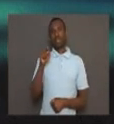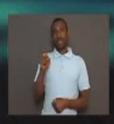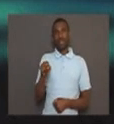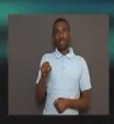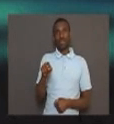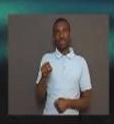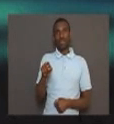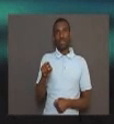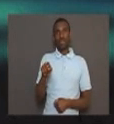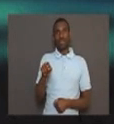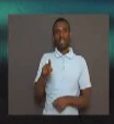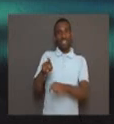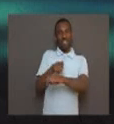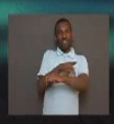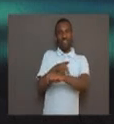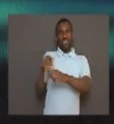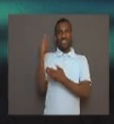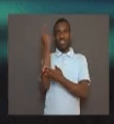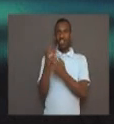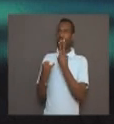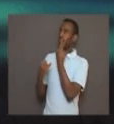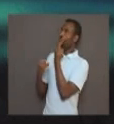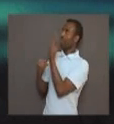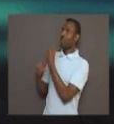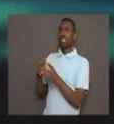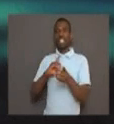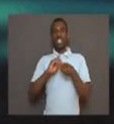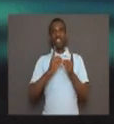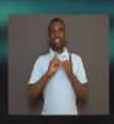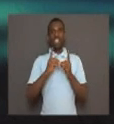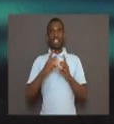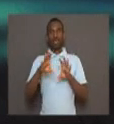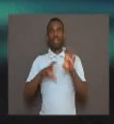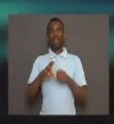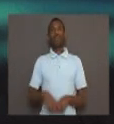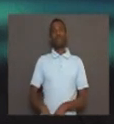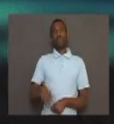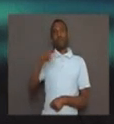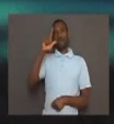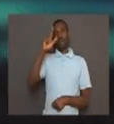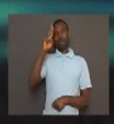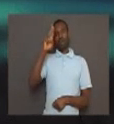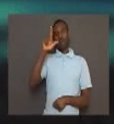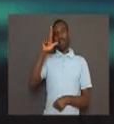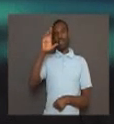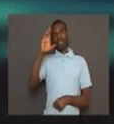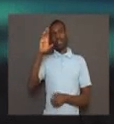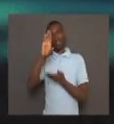This is the phasor graph that defines an RLC